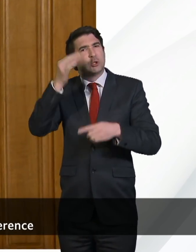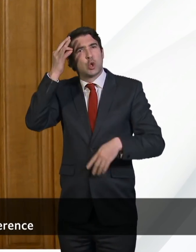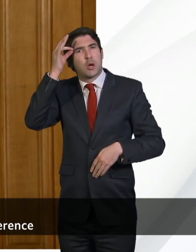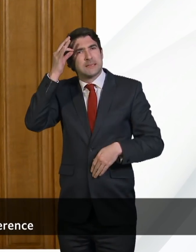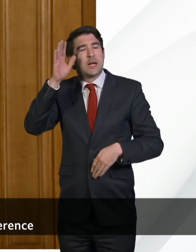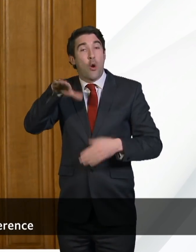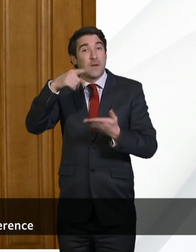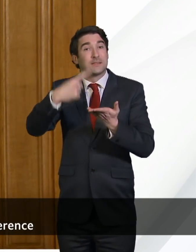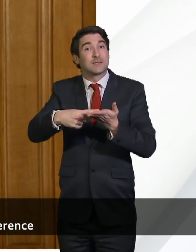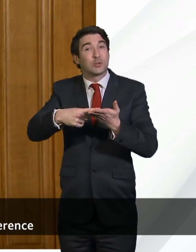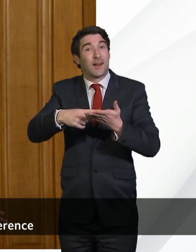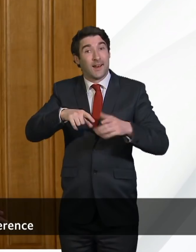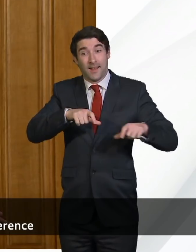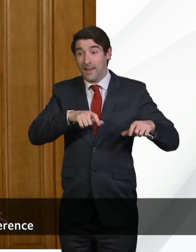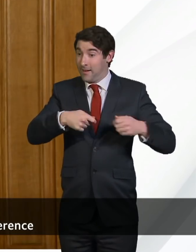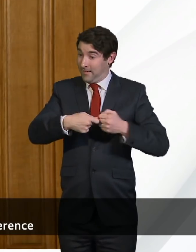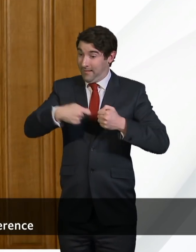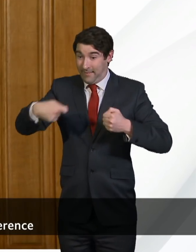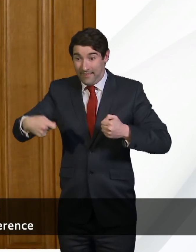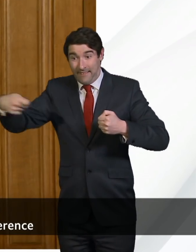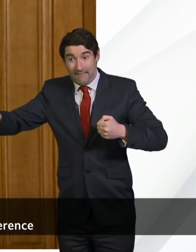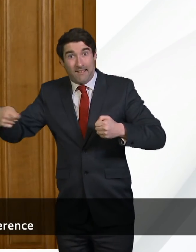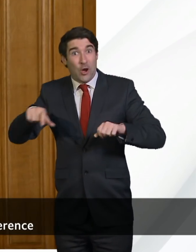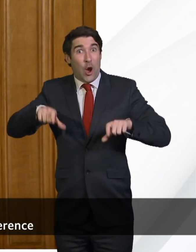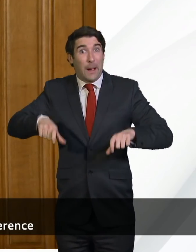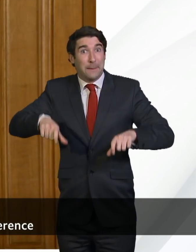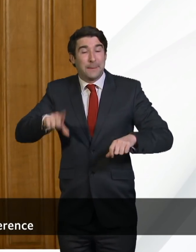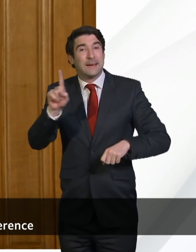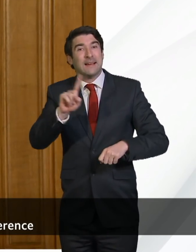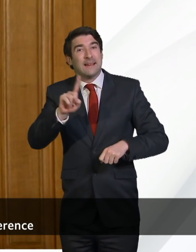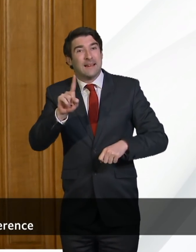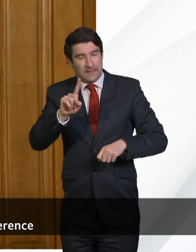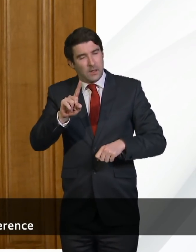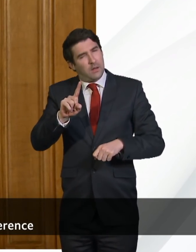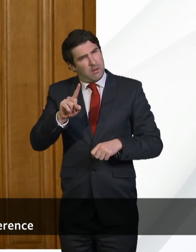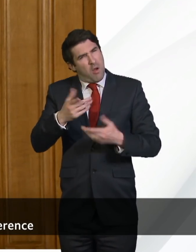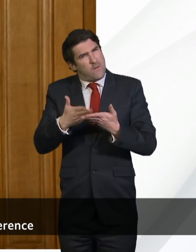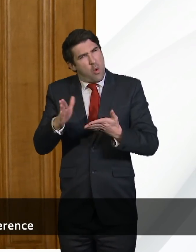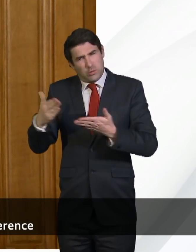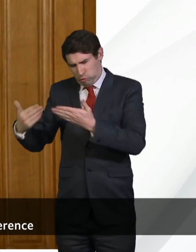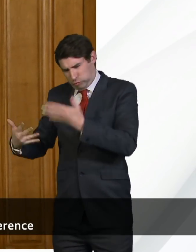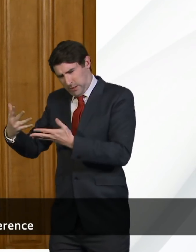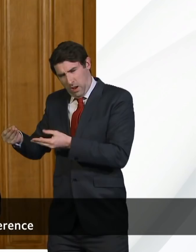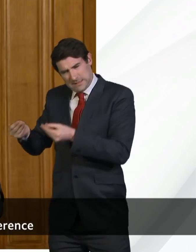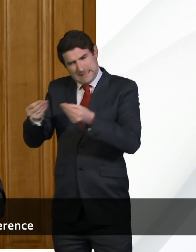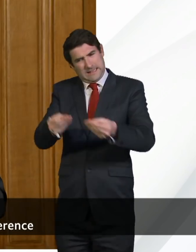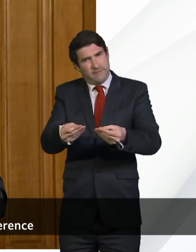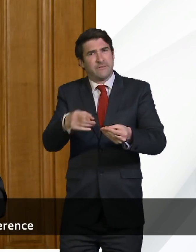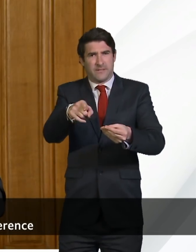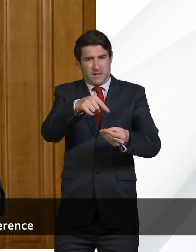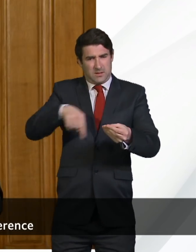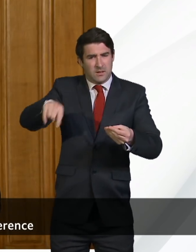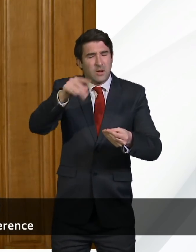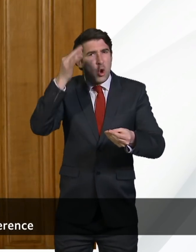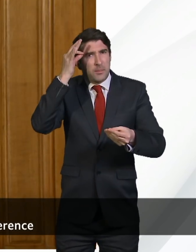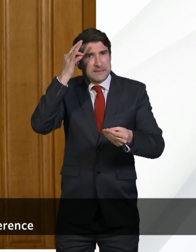And we spend a lot of time looking at this from across the world as well. Had calls with colleagues from many countries earlier in this week on this very